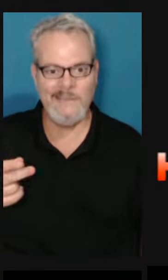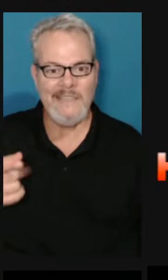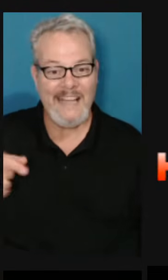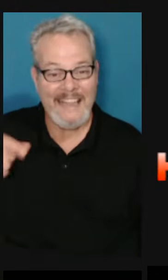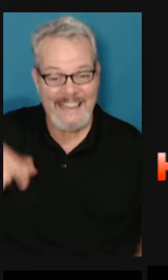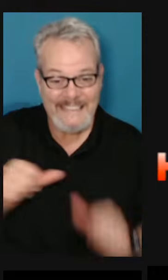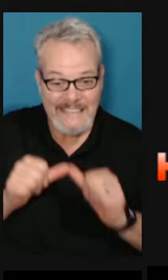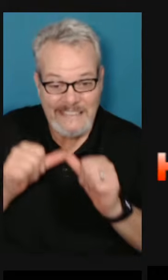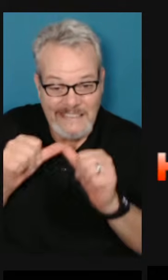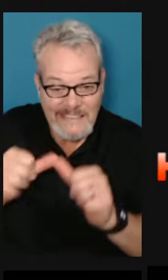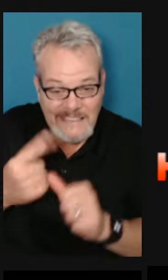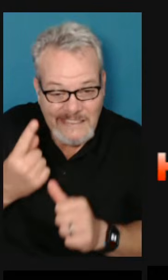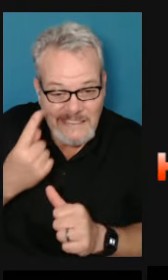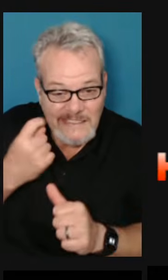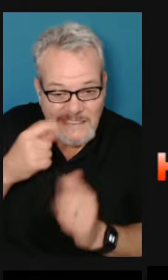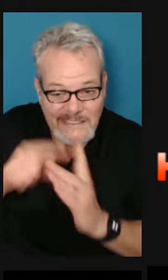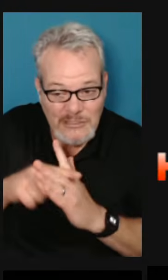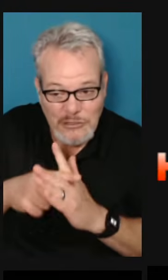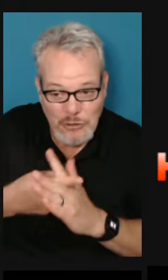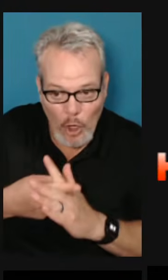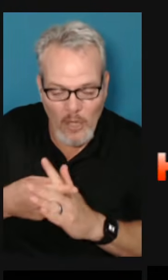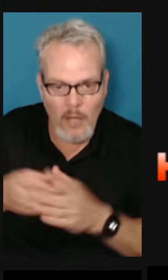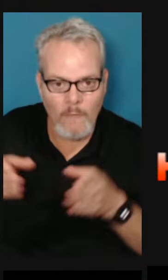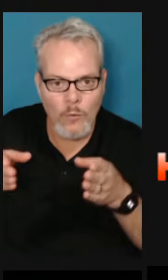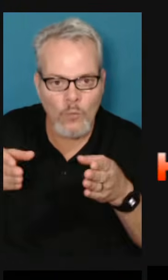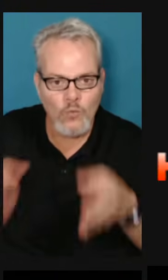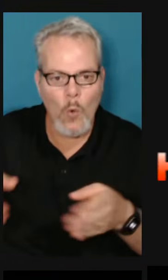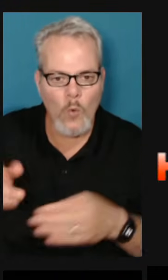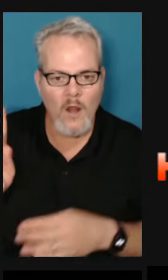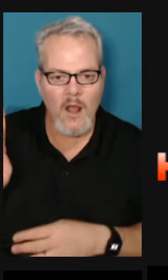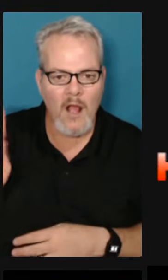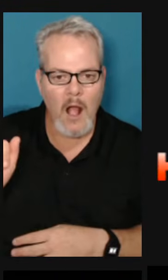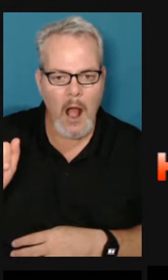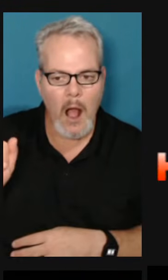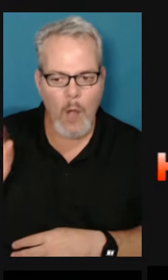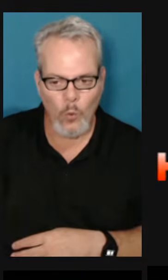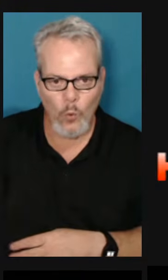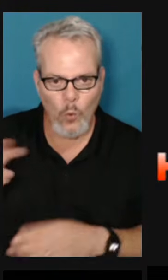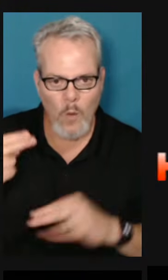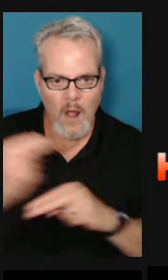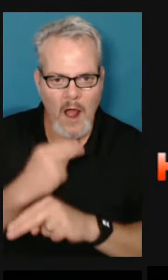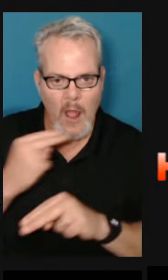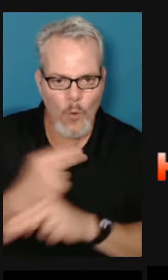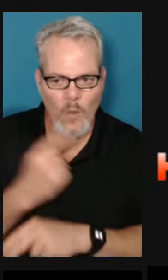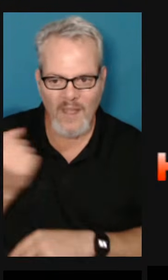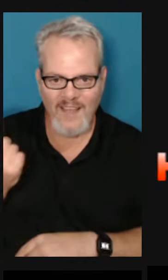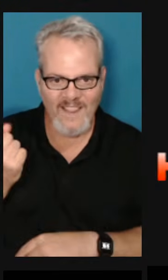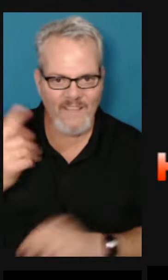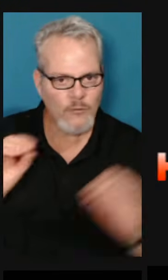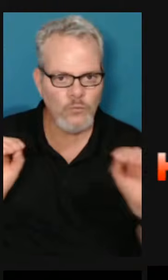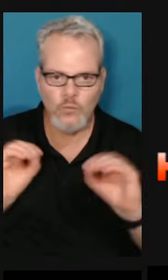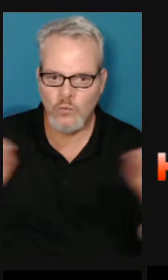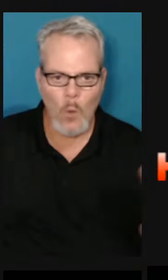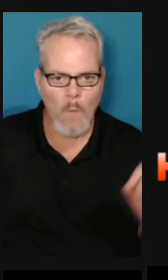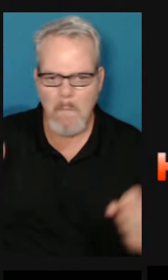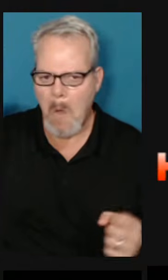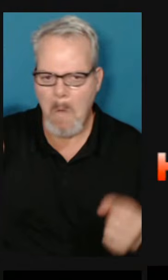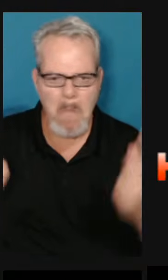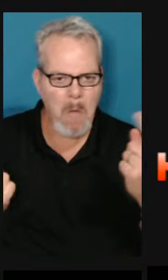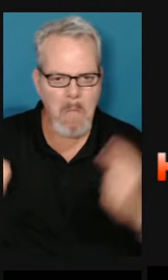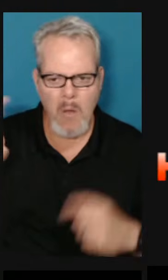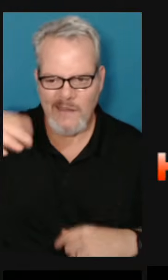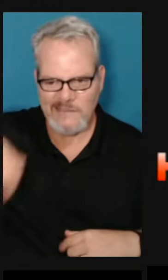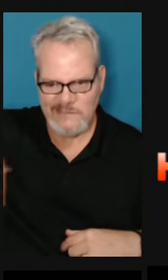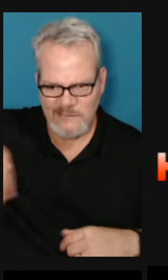dual fountains. It's from the road in Kīlauea, Highway 11. No Tephra falling out here yet, but I expect that to change